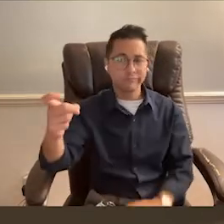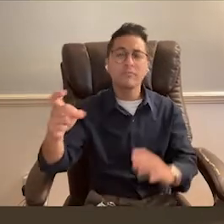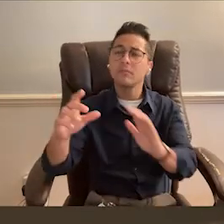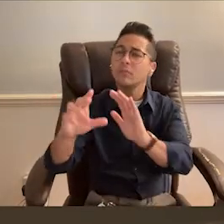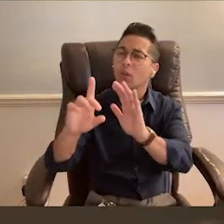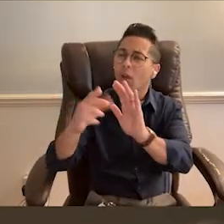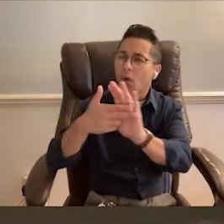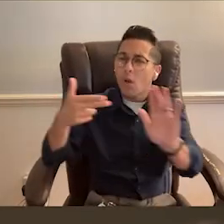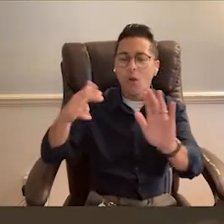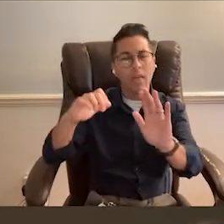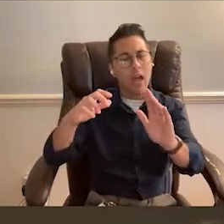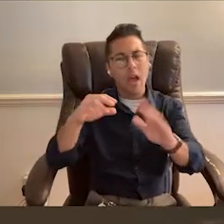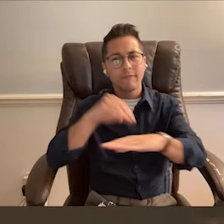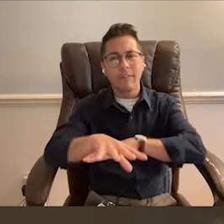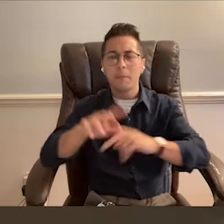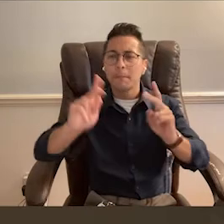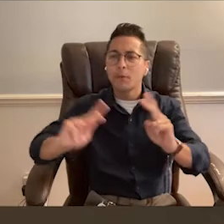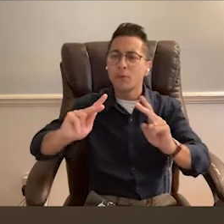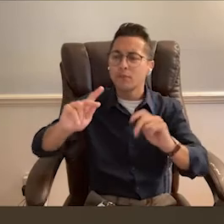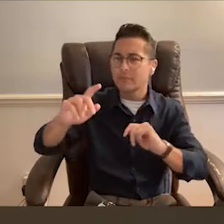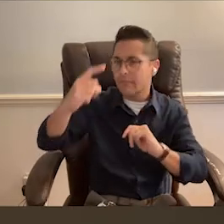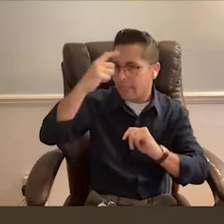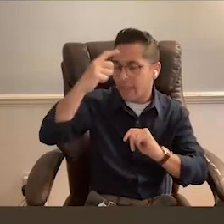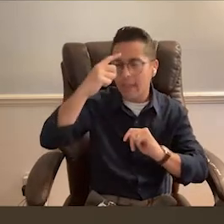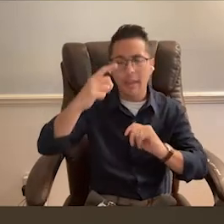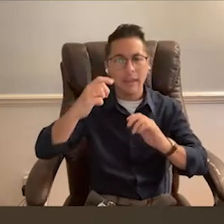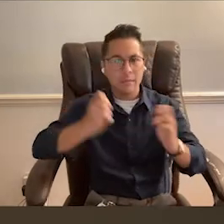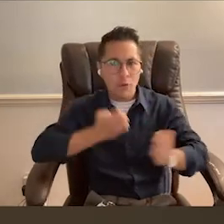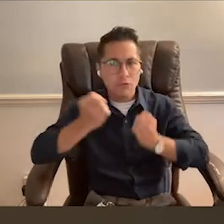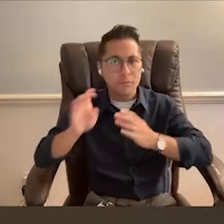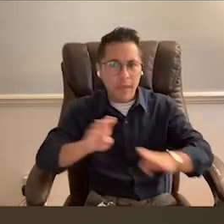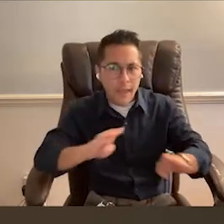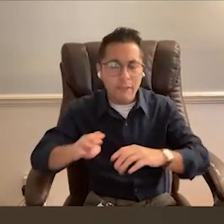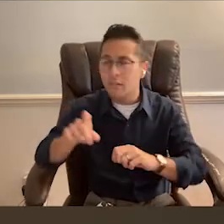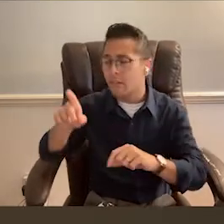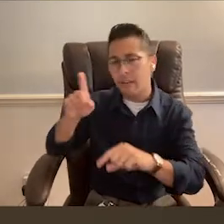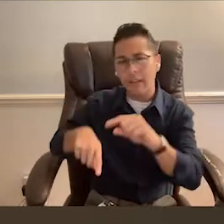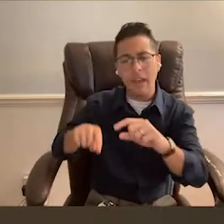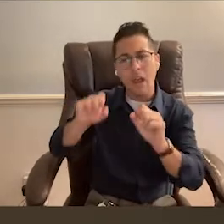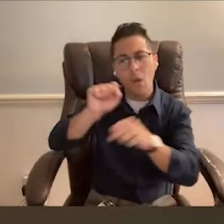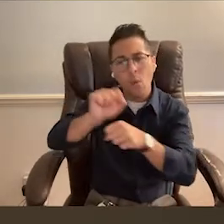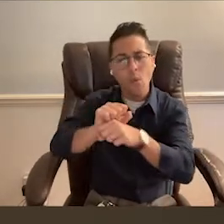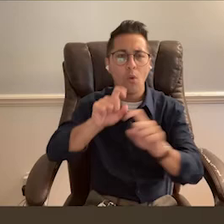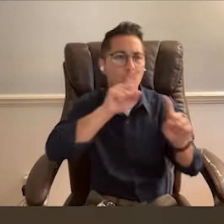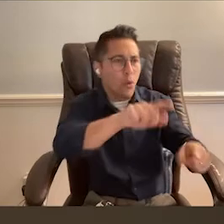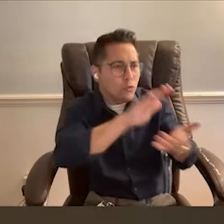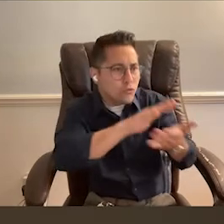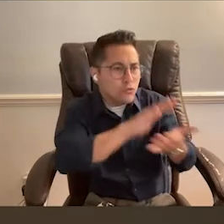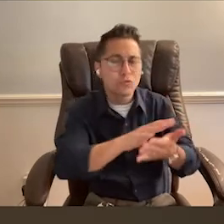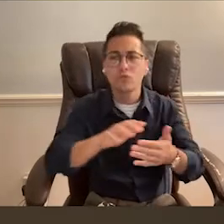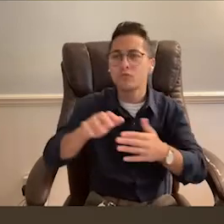A mental health disorder is a diagnosable illness that affects a person's thinking, emotional state, and behavior.